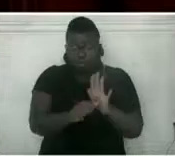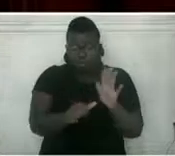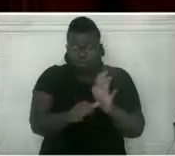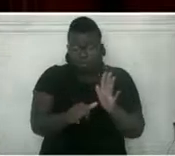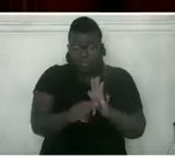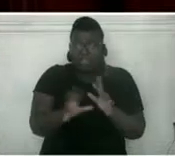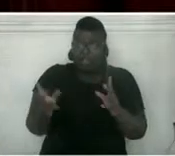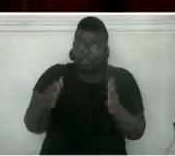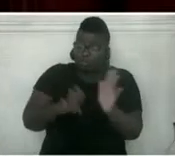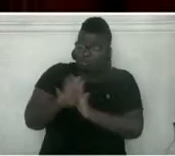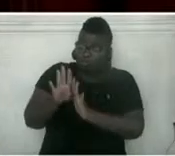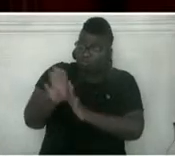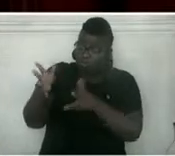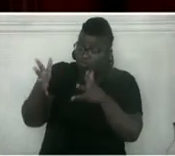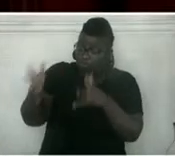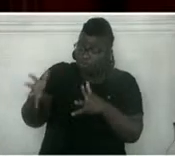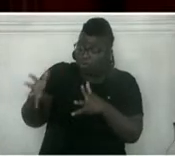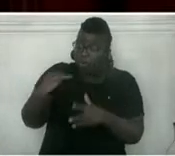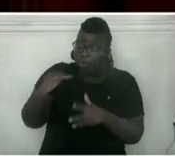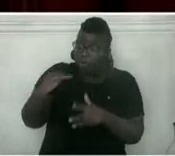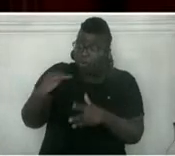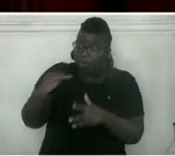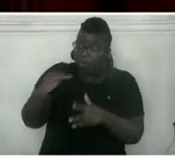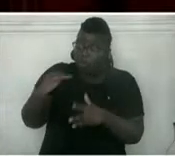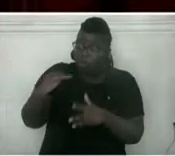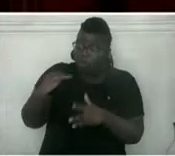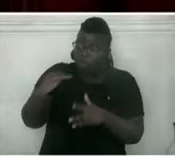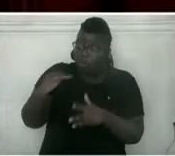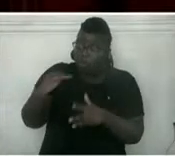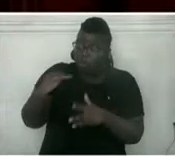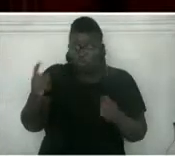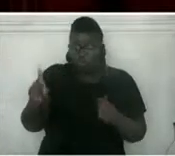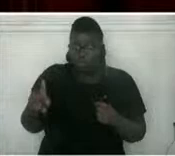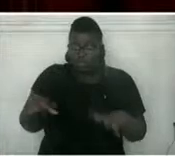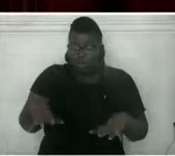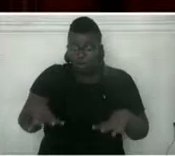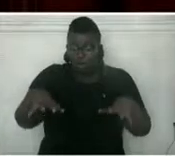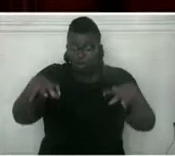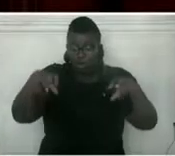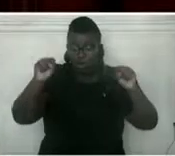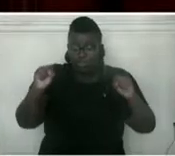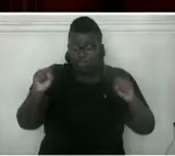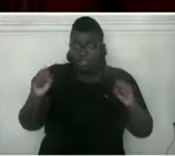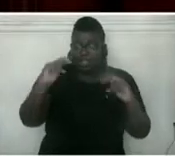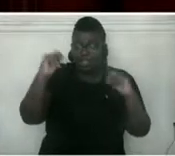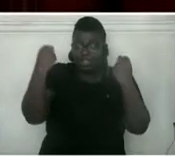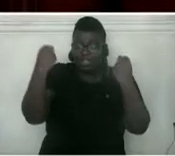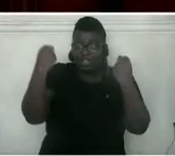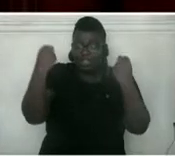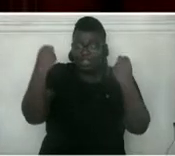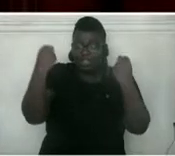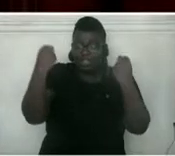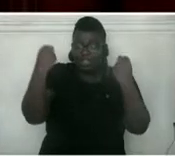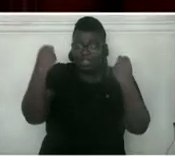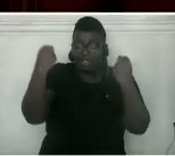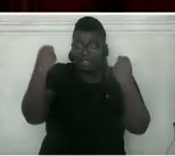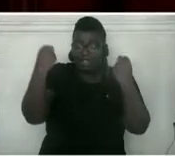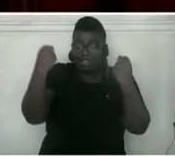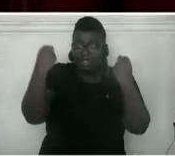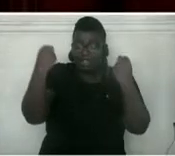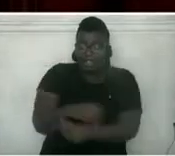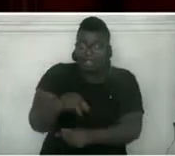transport system, government took a bold step of hosting the national taxi Lehutla. The